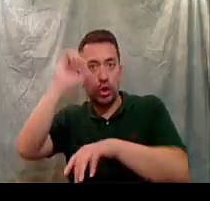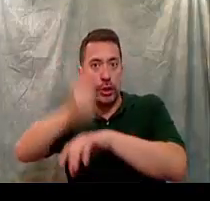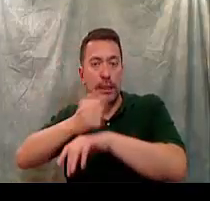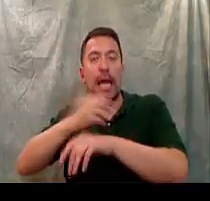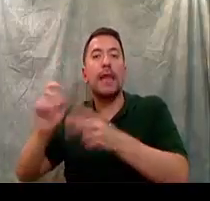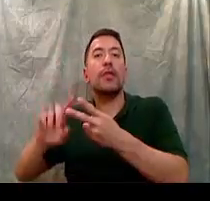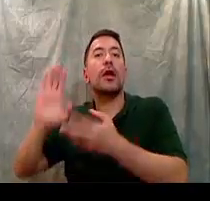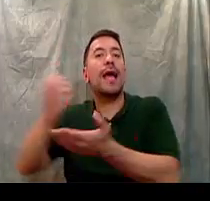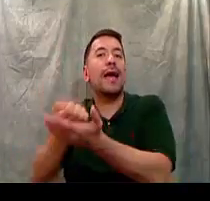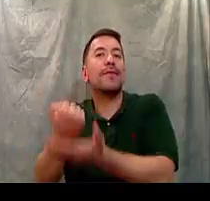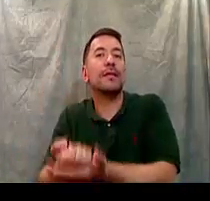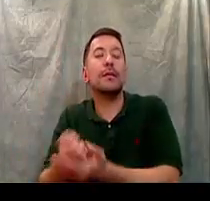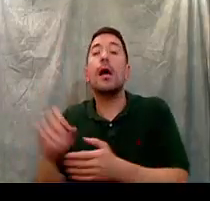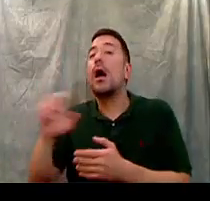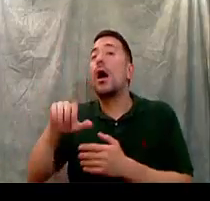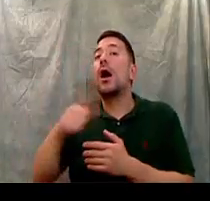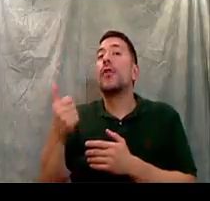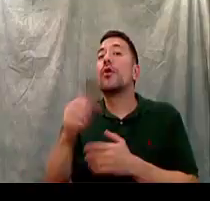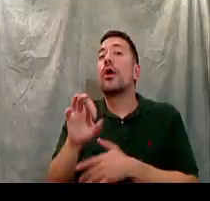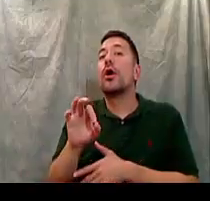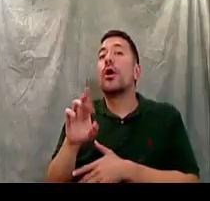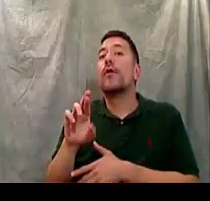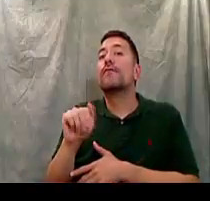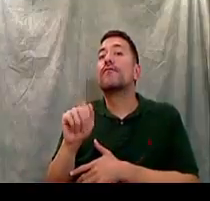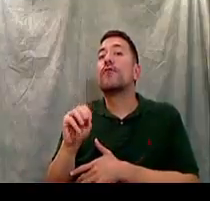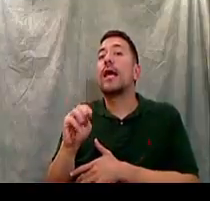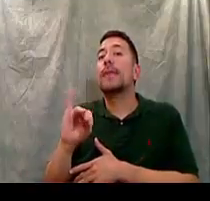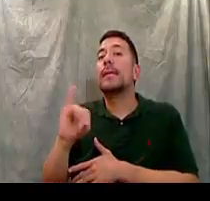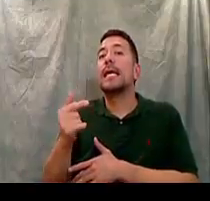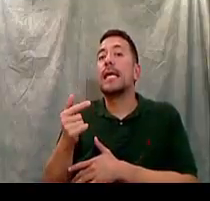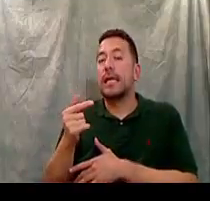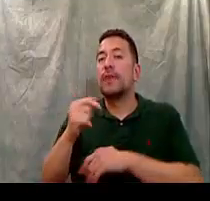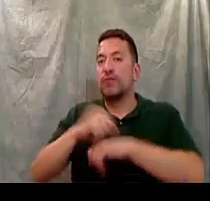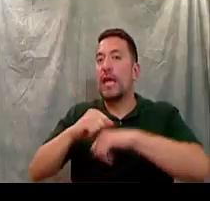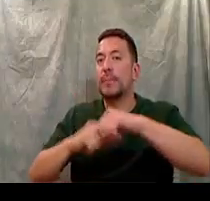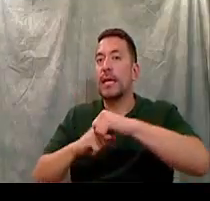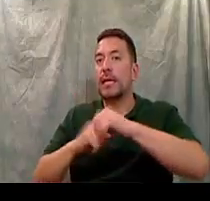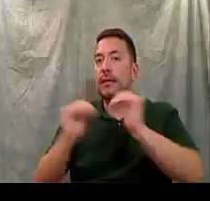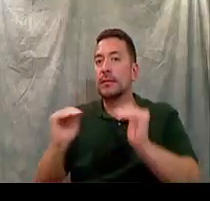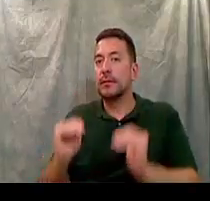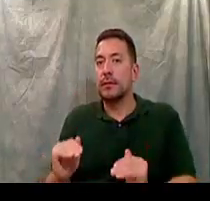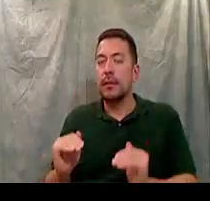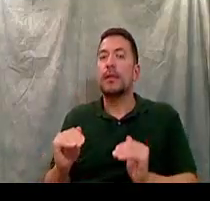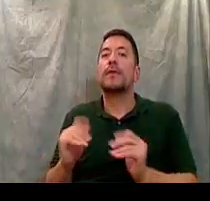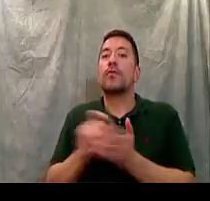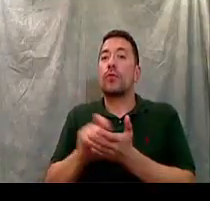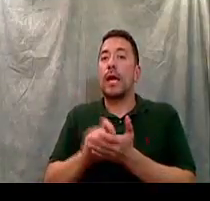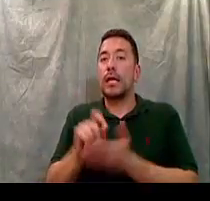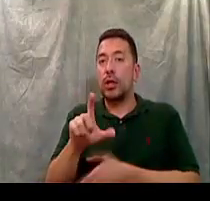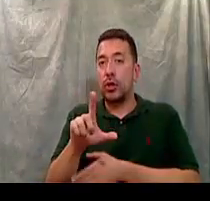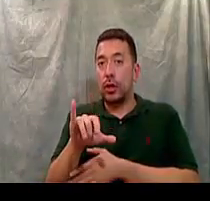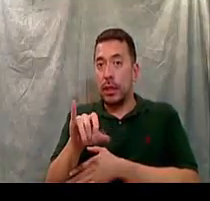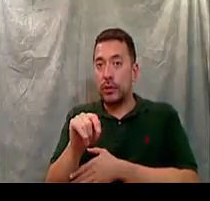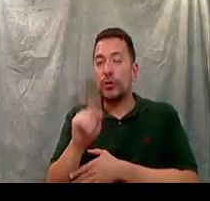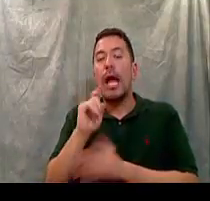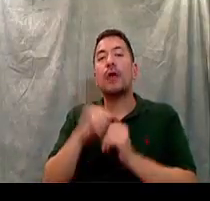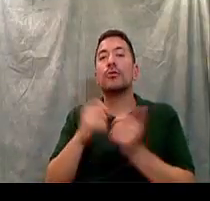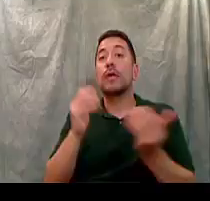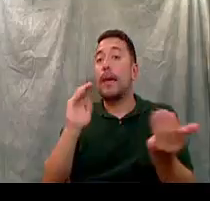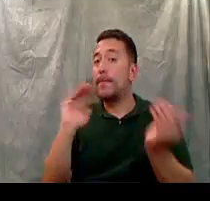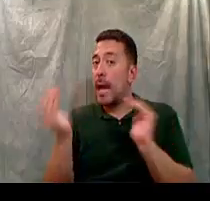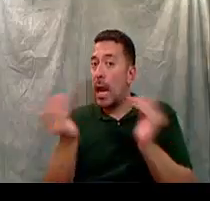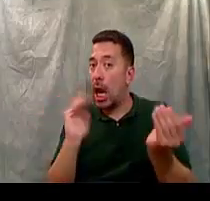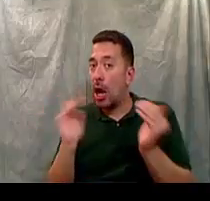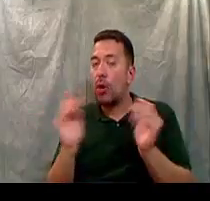Another framing tool for writing about other people's literature is this idea of compare and contrasting